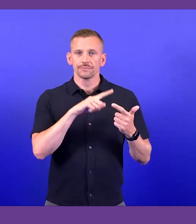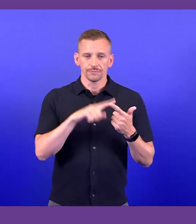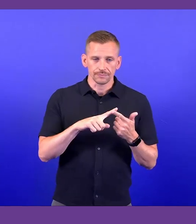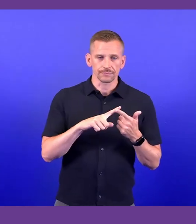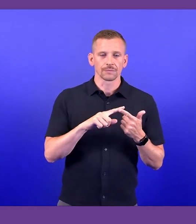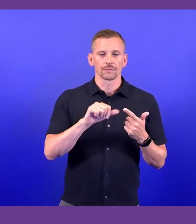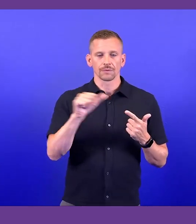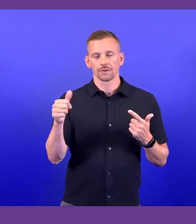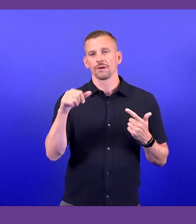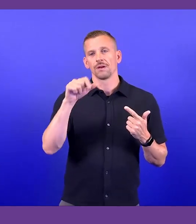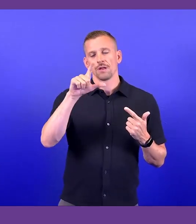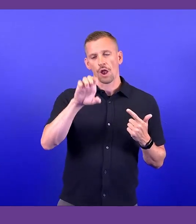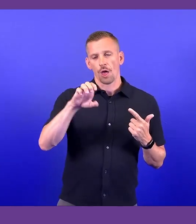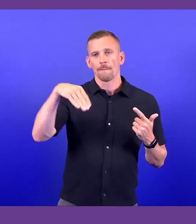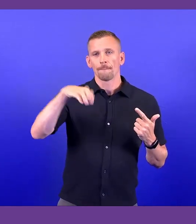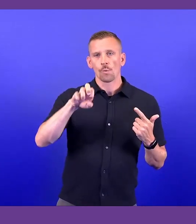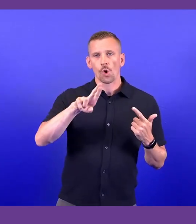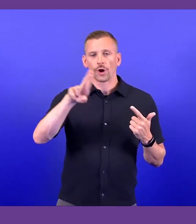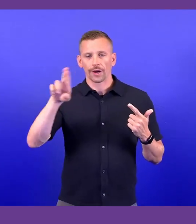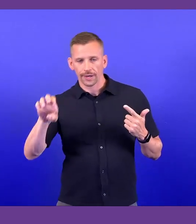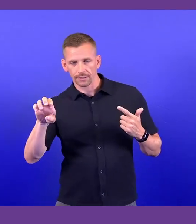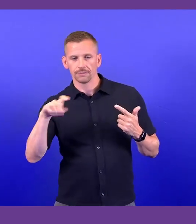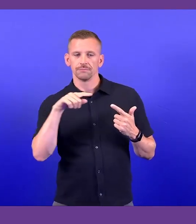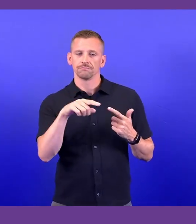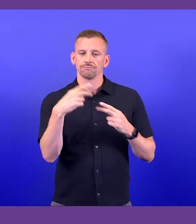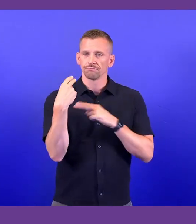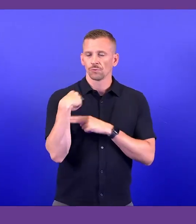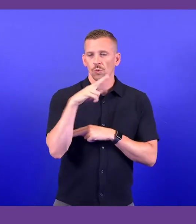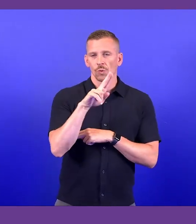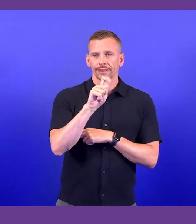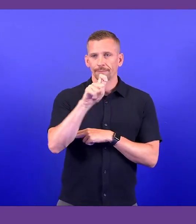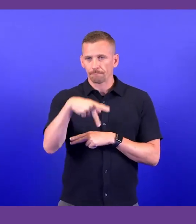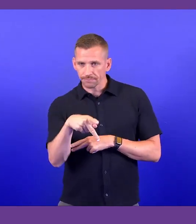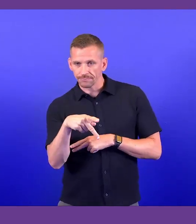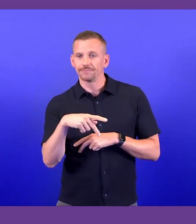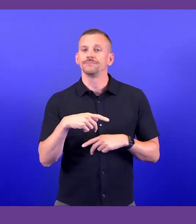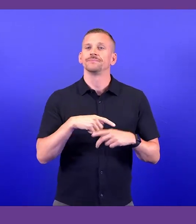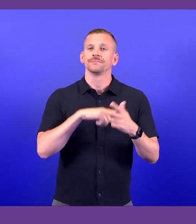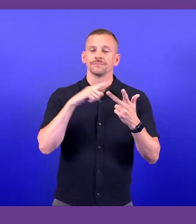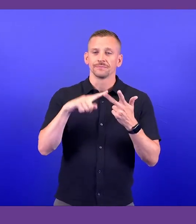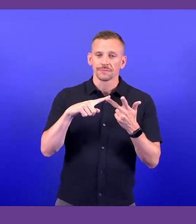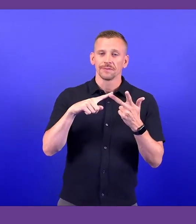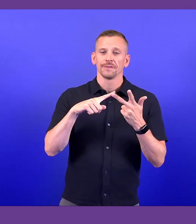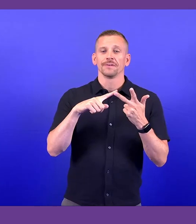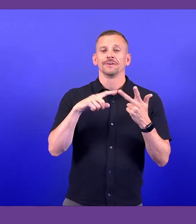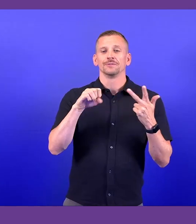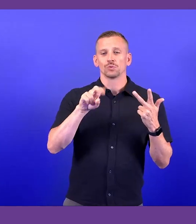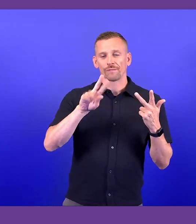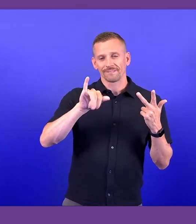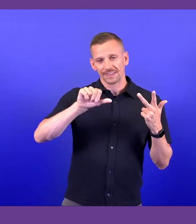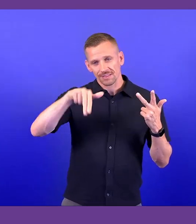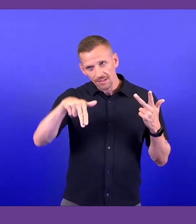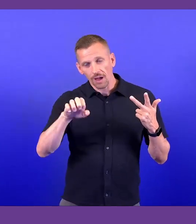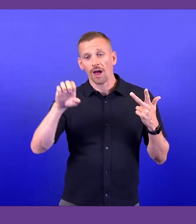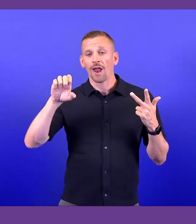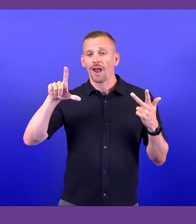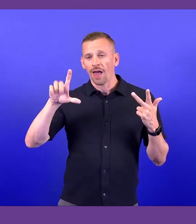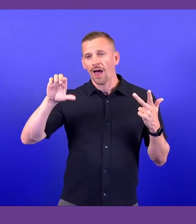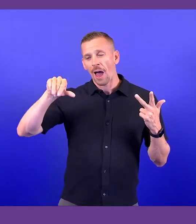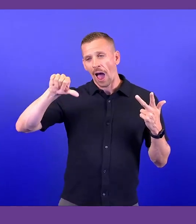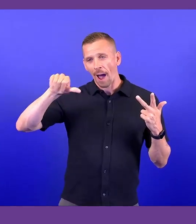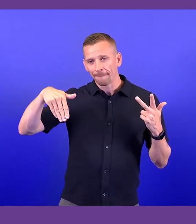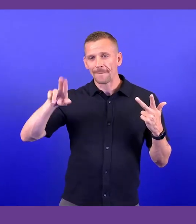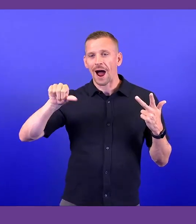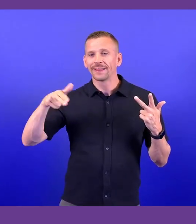have Soufiane El Amrani from Inclusion Europe with his colleague Freddie, and Marie Danninghaus from the